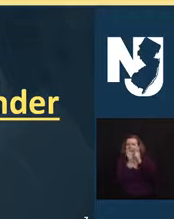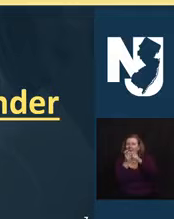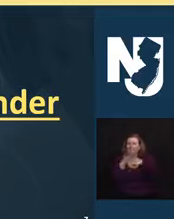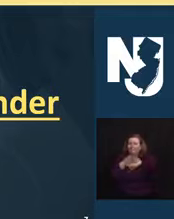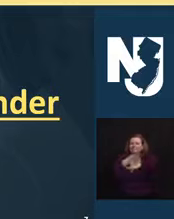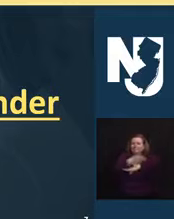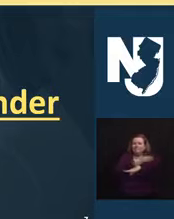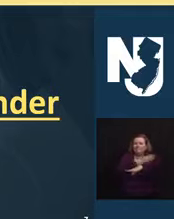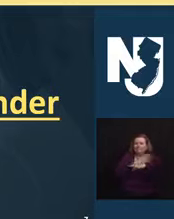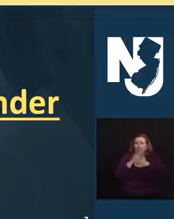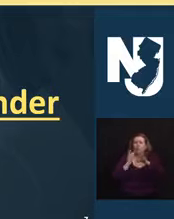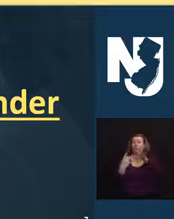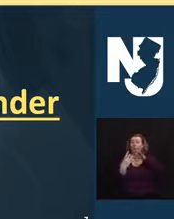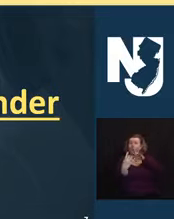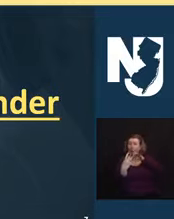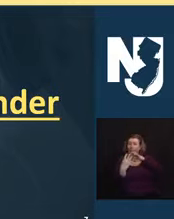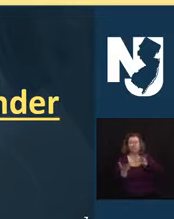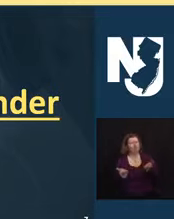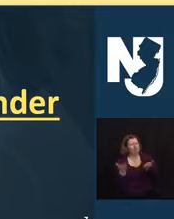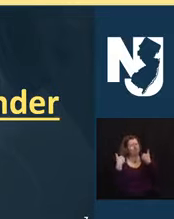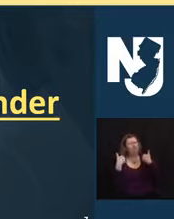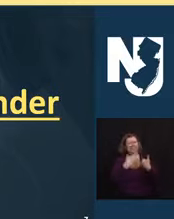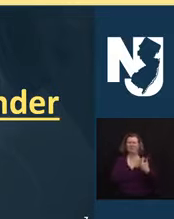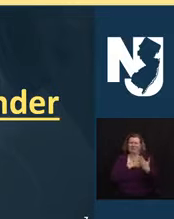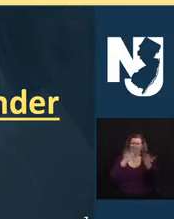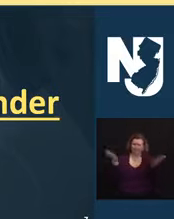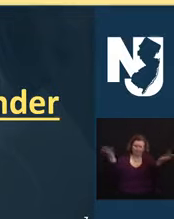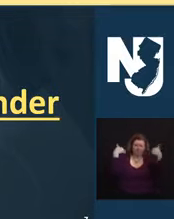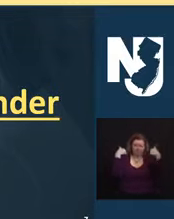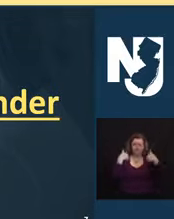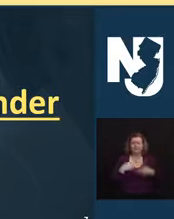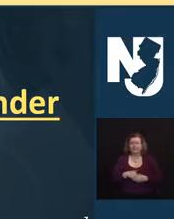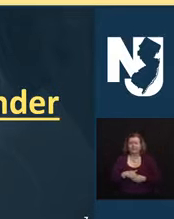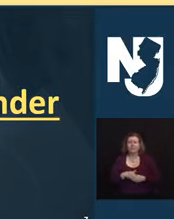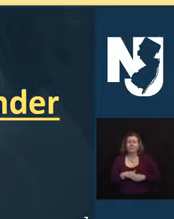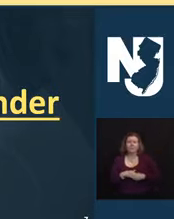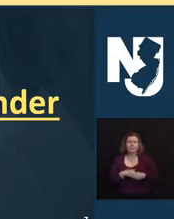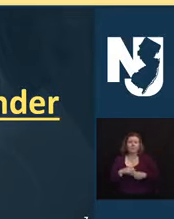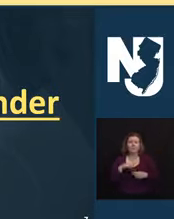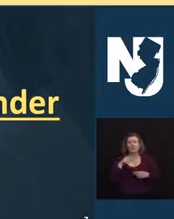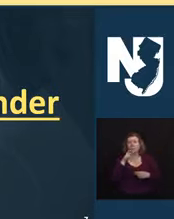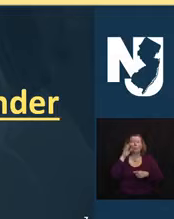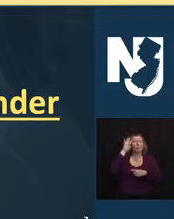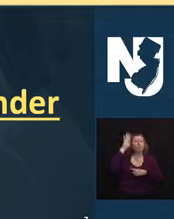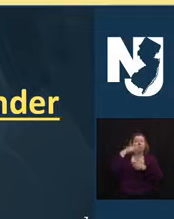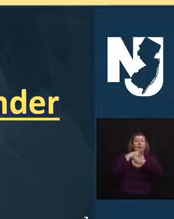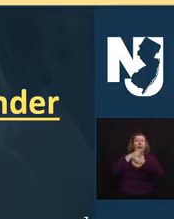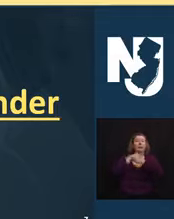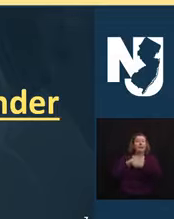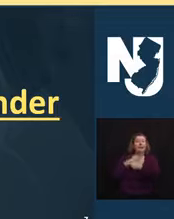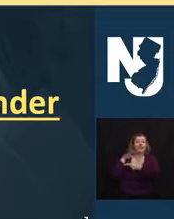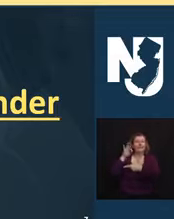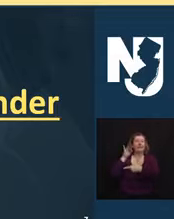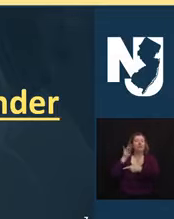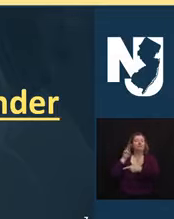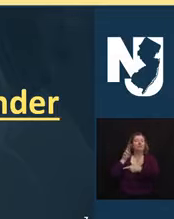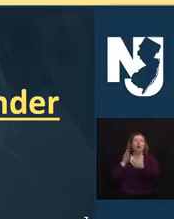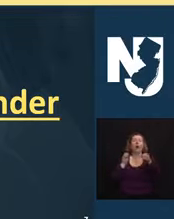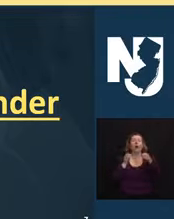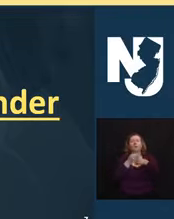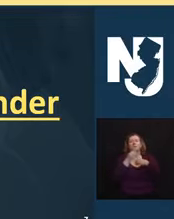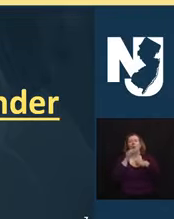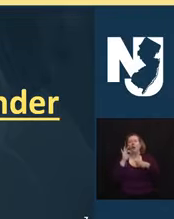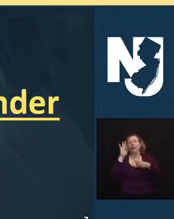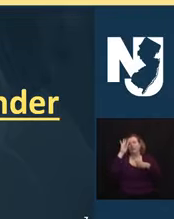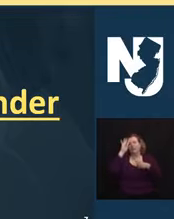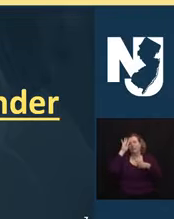in this ongoing effort. The creation of the appointment finder has been a collaboration among the Office of Innovation under the great